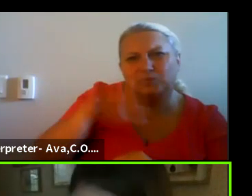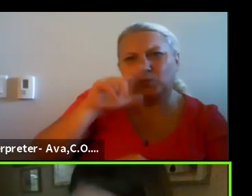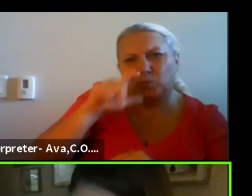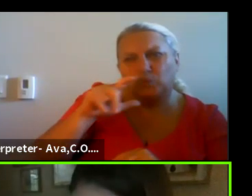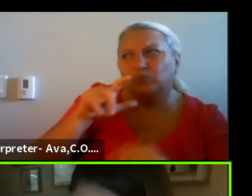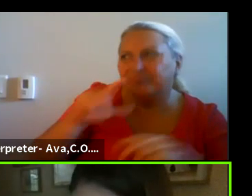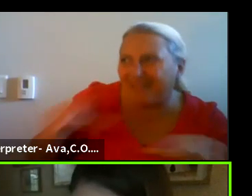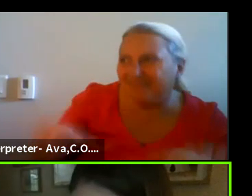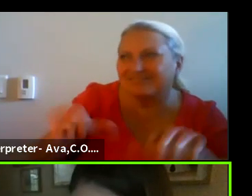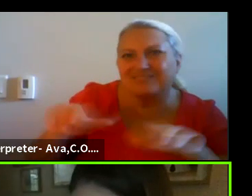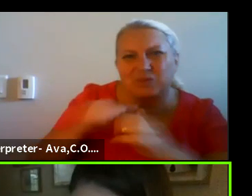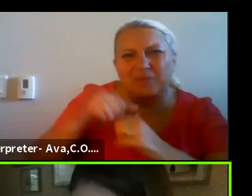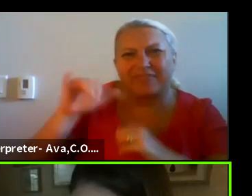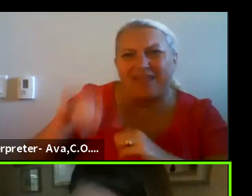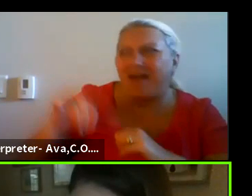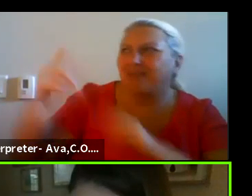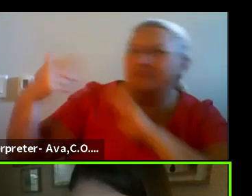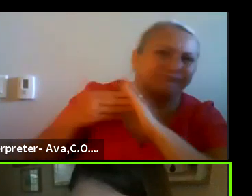violence.